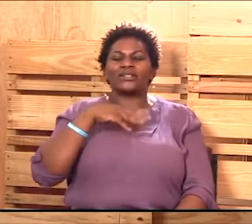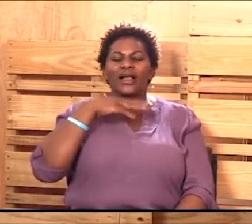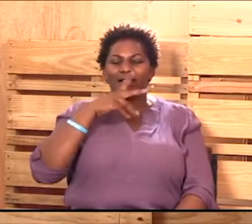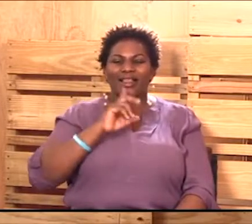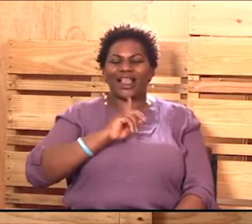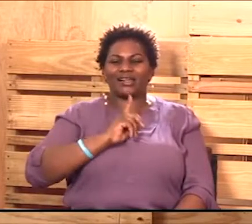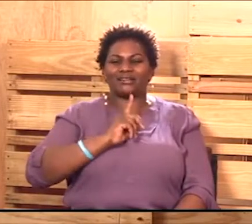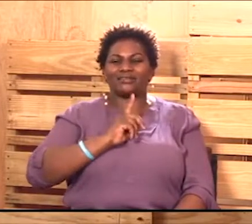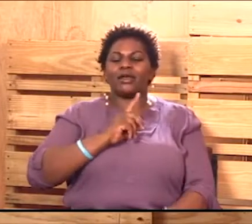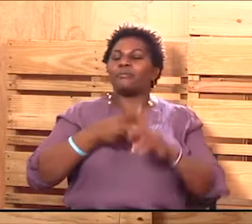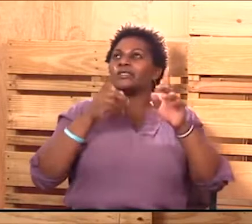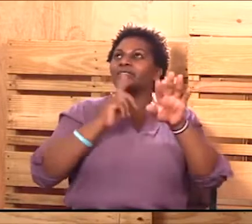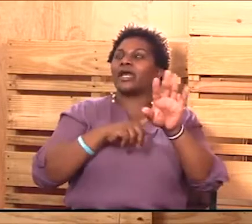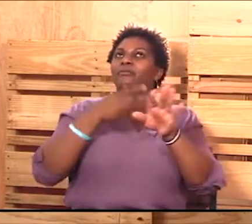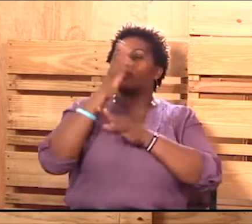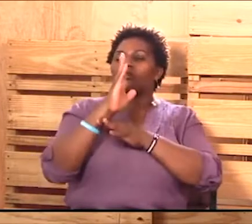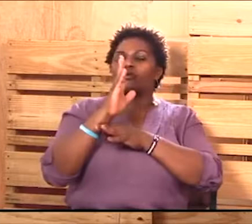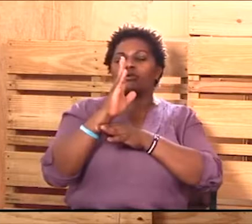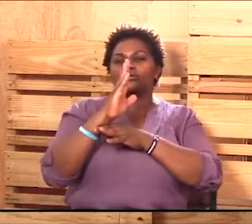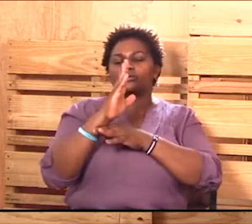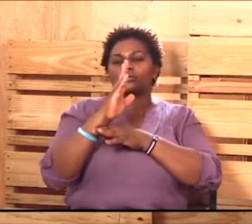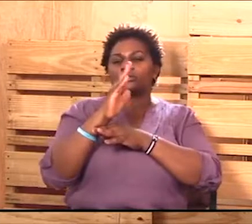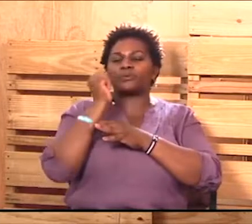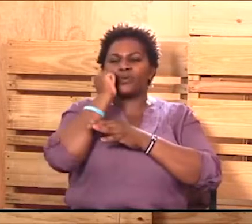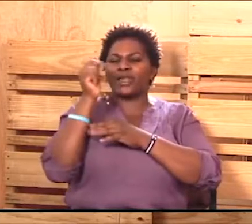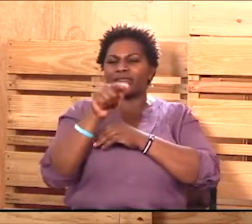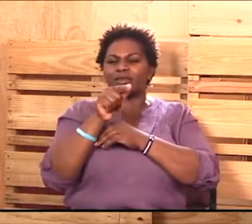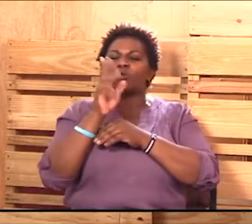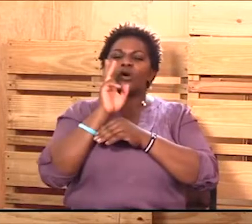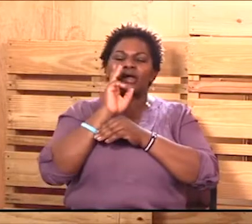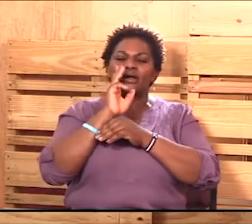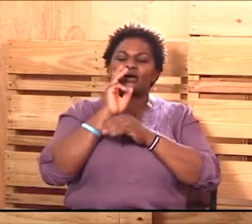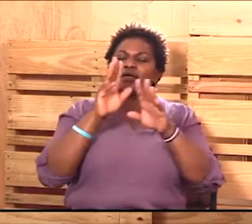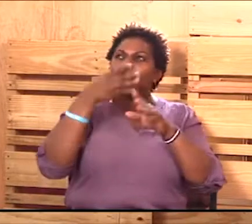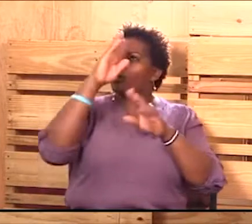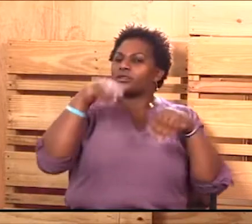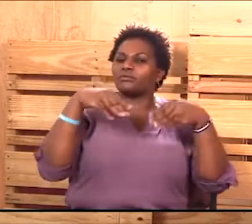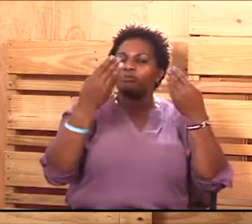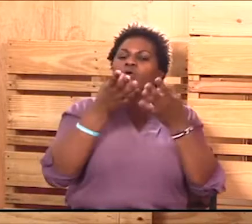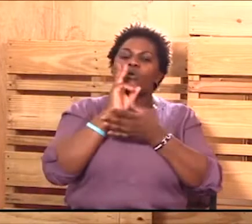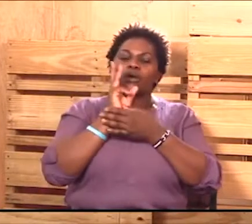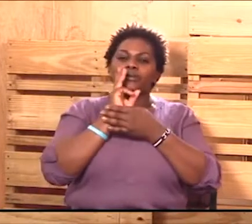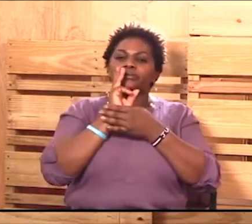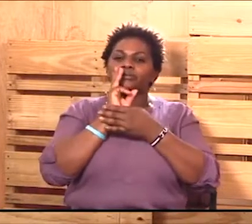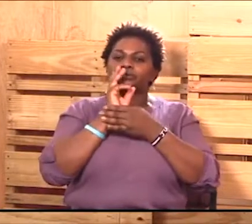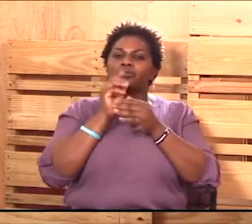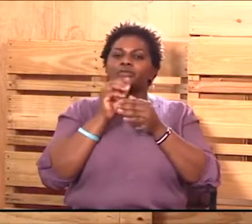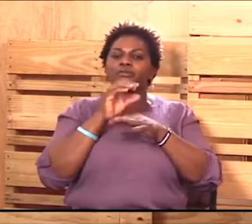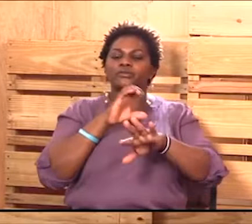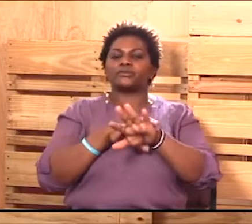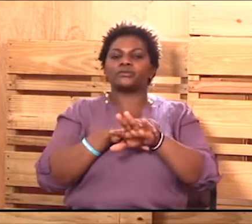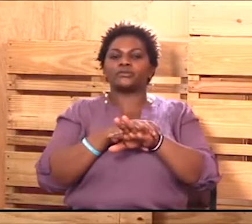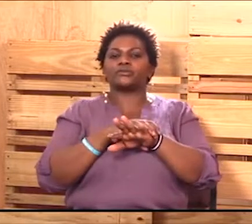But when Moses called to God, he did something and he provided water for them to drink. And that we